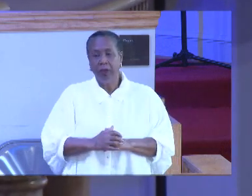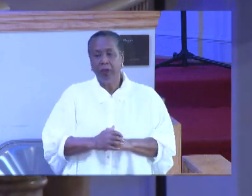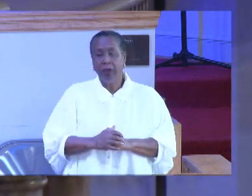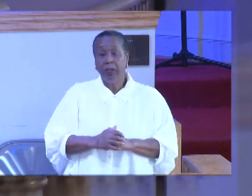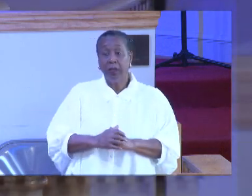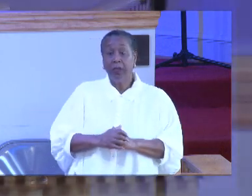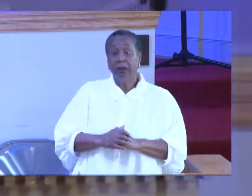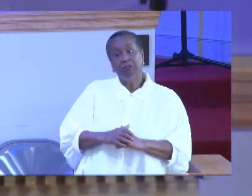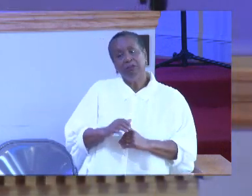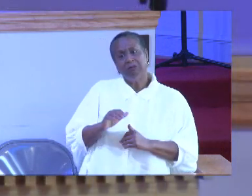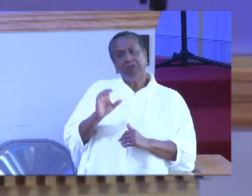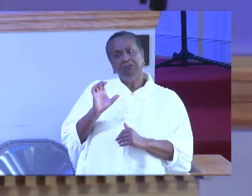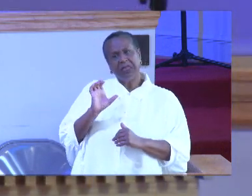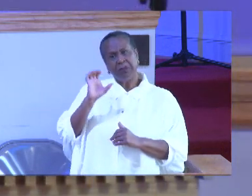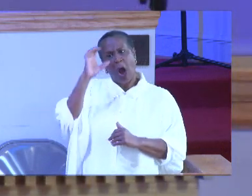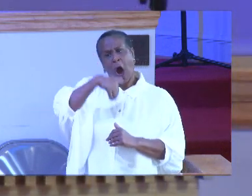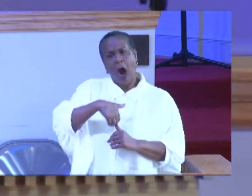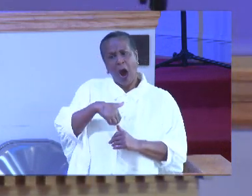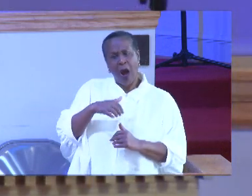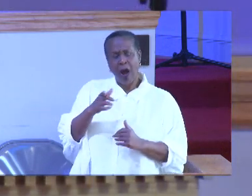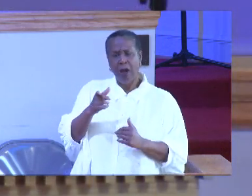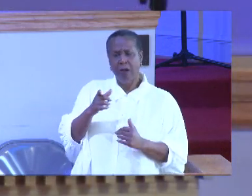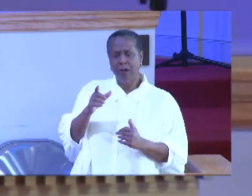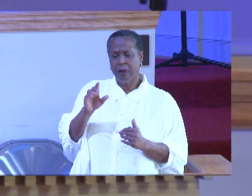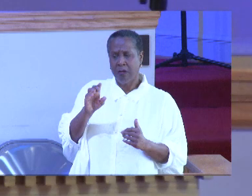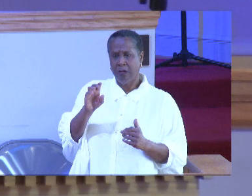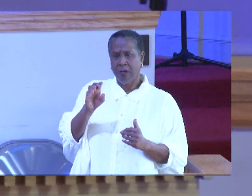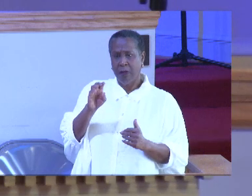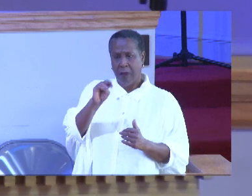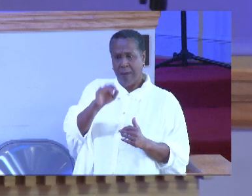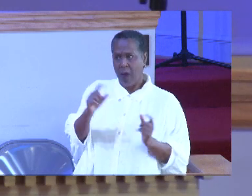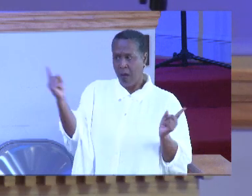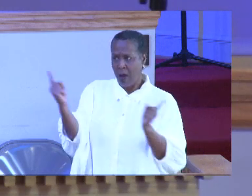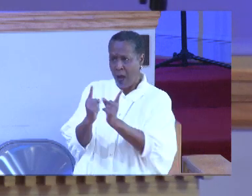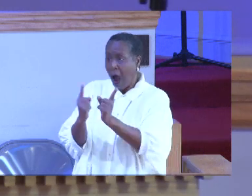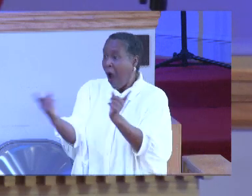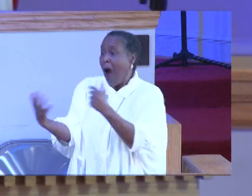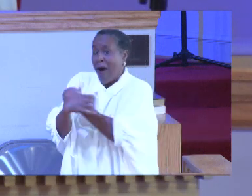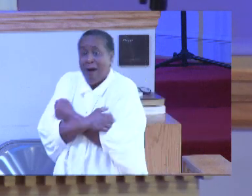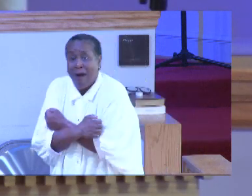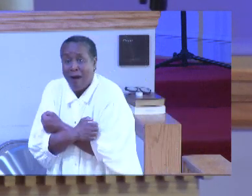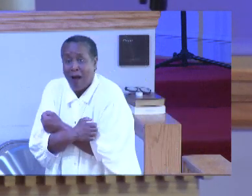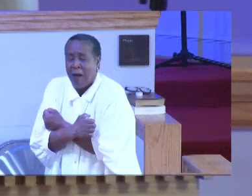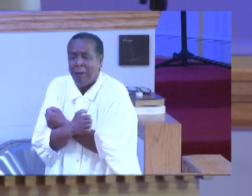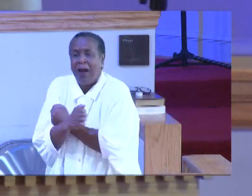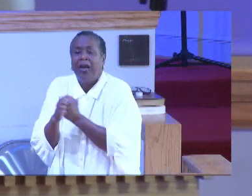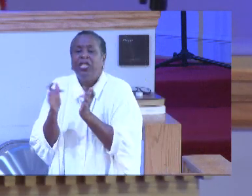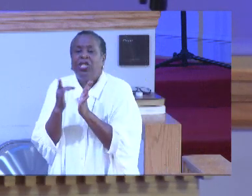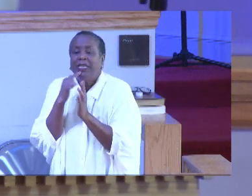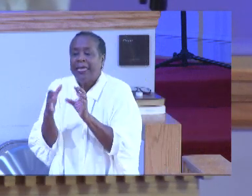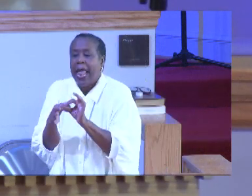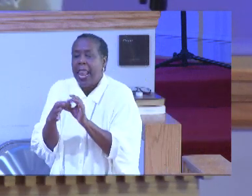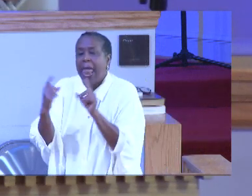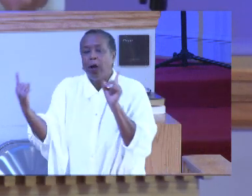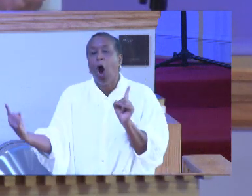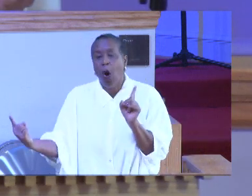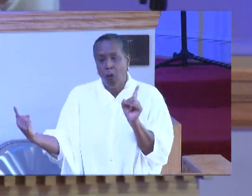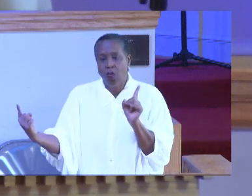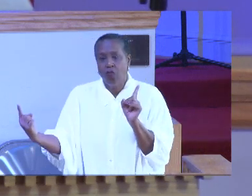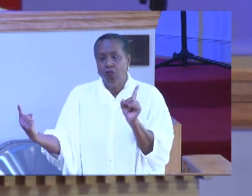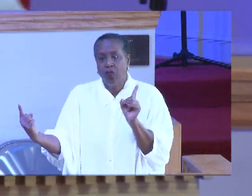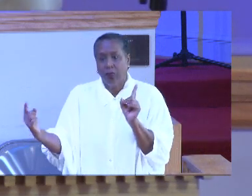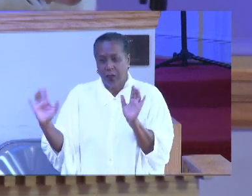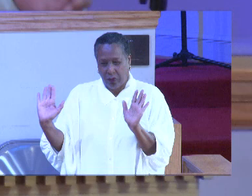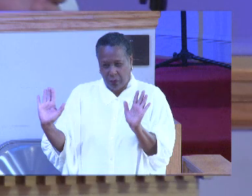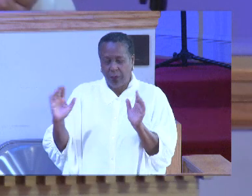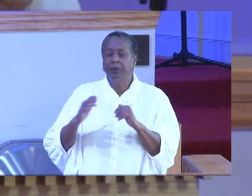It seems odd that he gives her this commandment, because they have been intimately connected